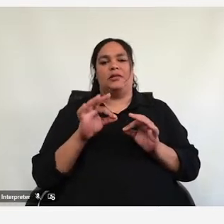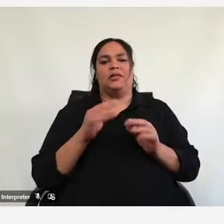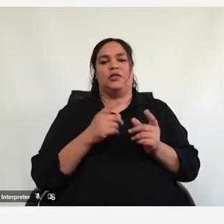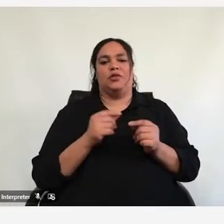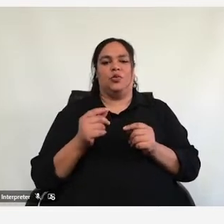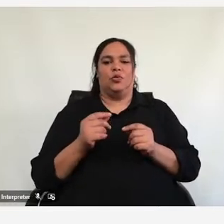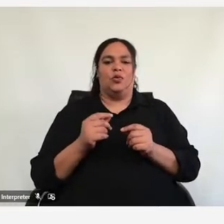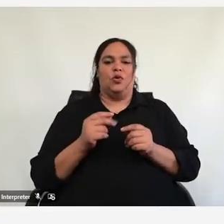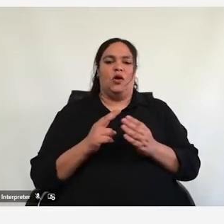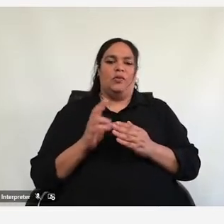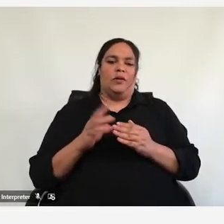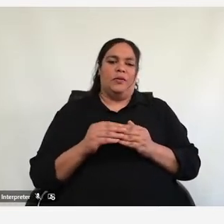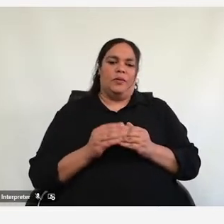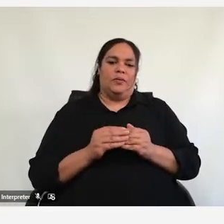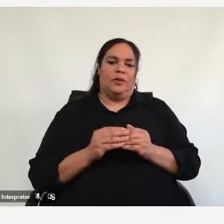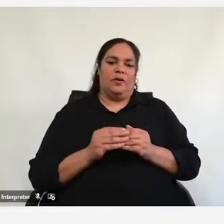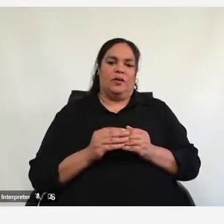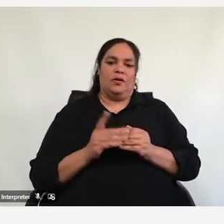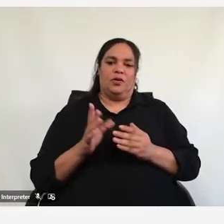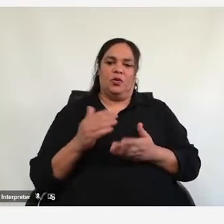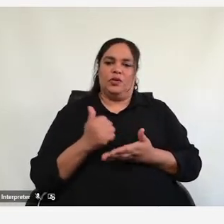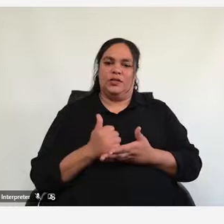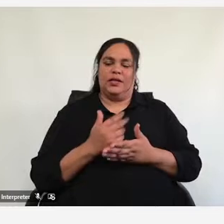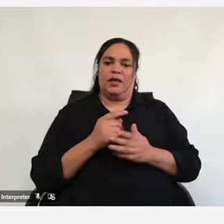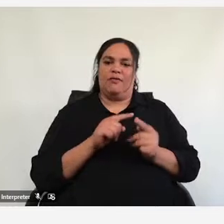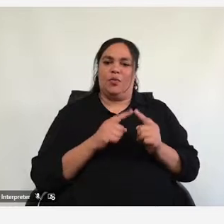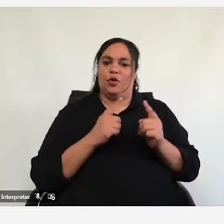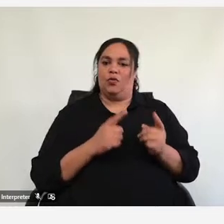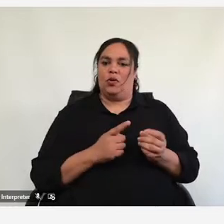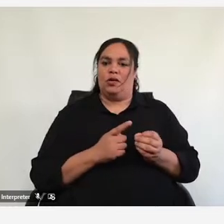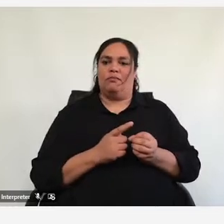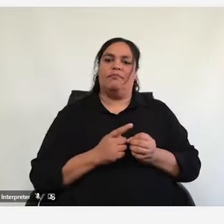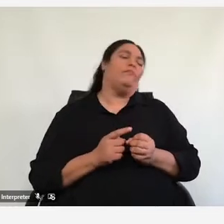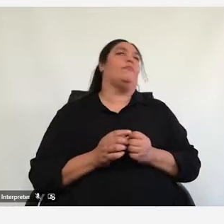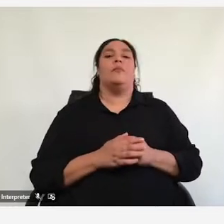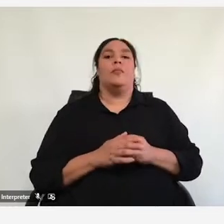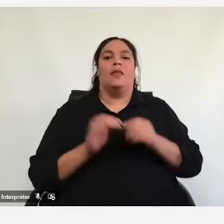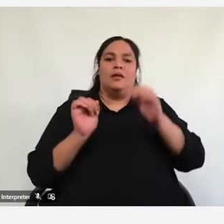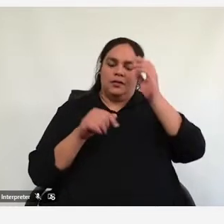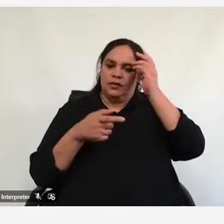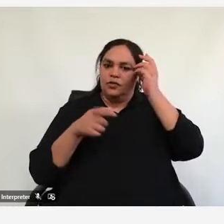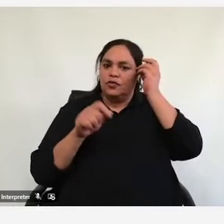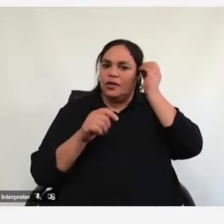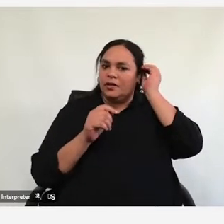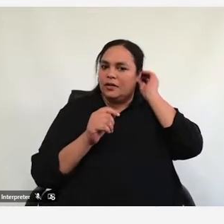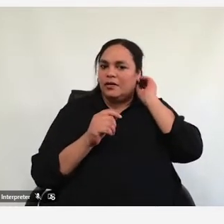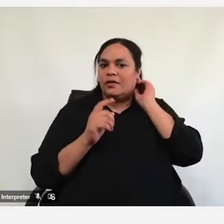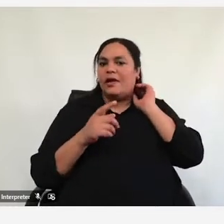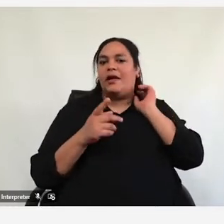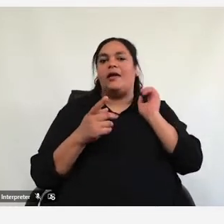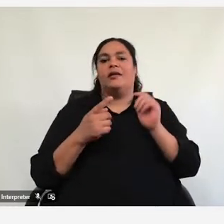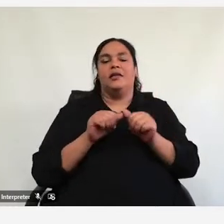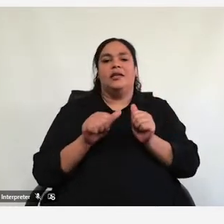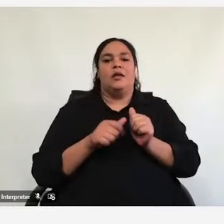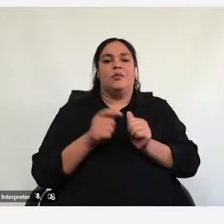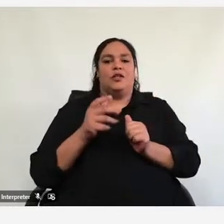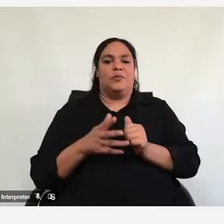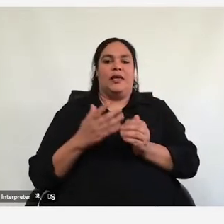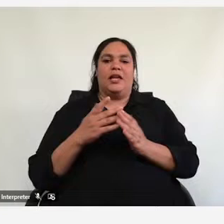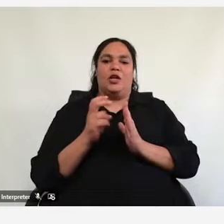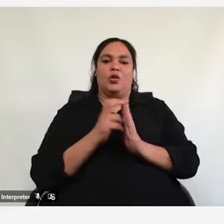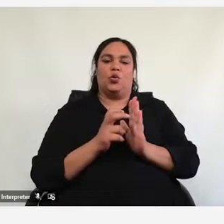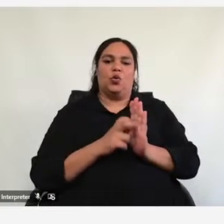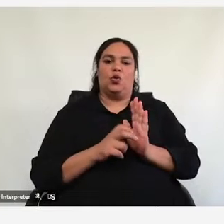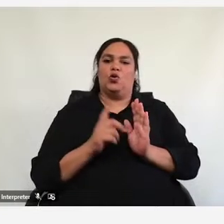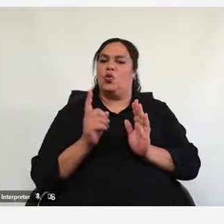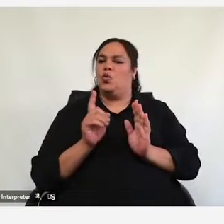member, are you able to take your seat? There's a point of order. Yes. Chair, can you make, Deputy Speaker, can you make a ruling as